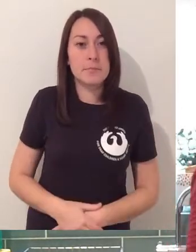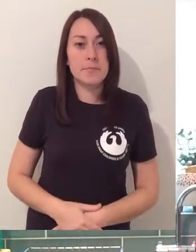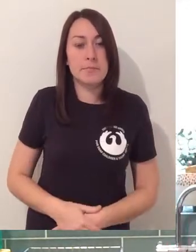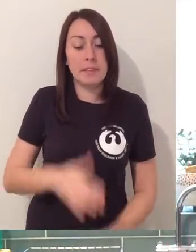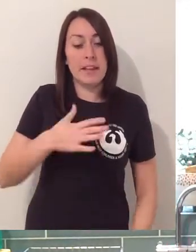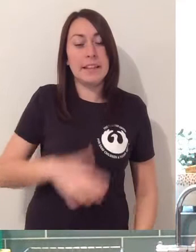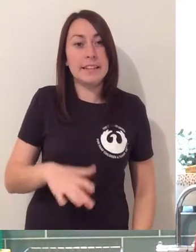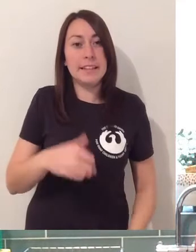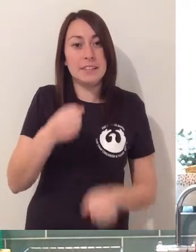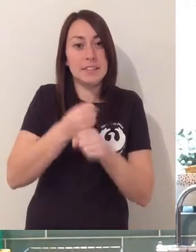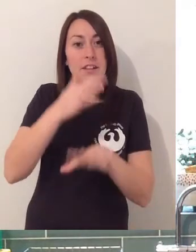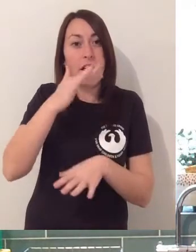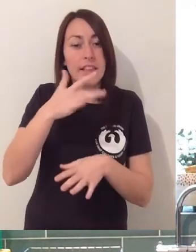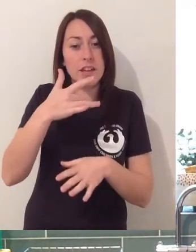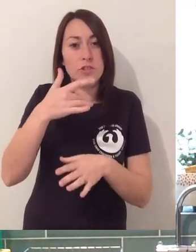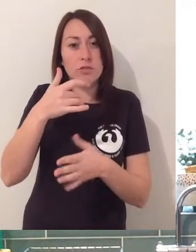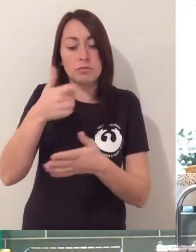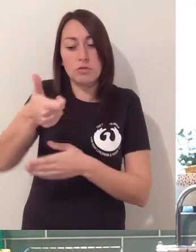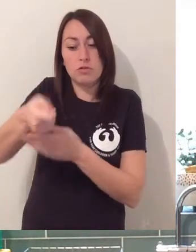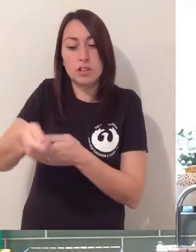crusher as well, nice to hand.